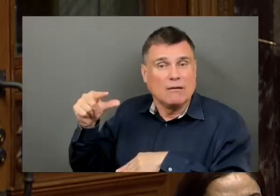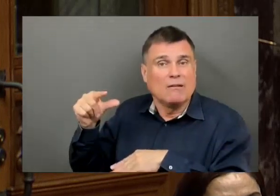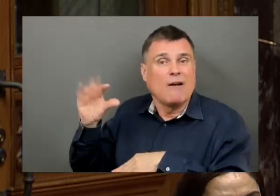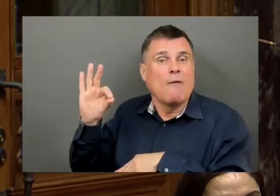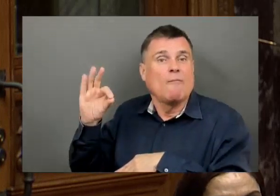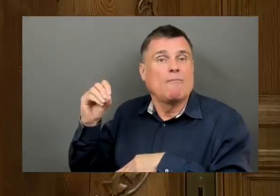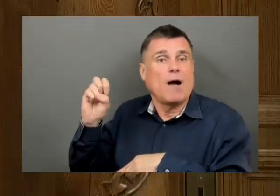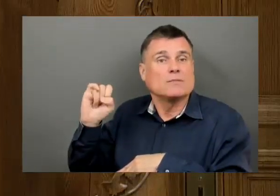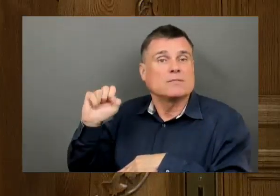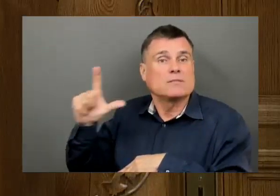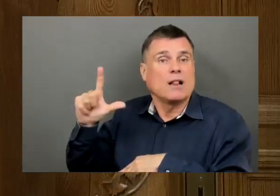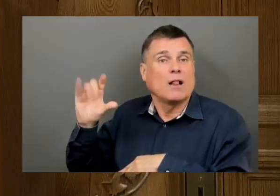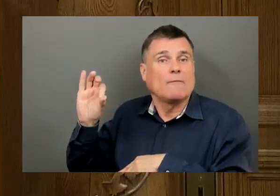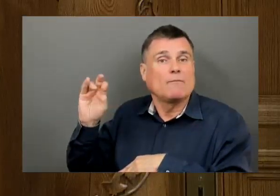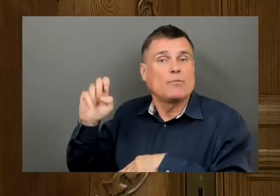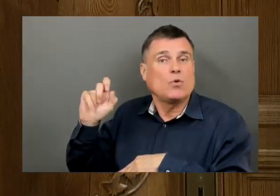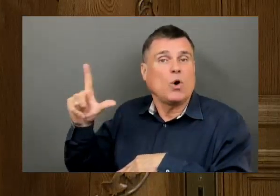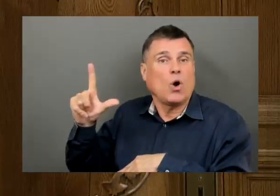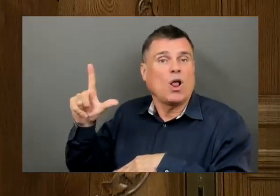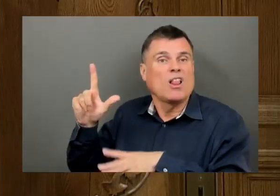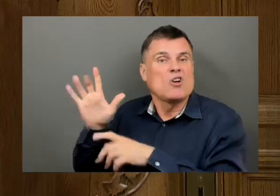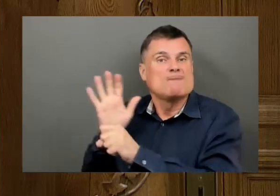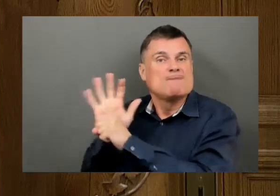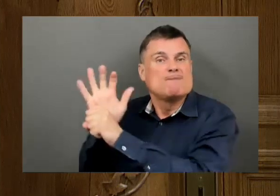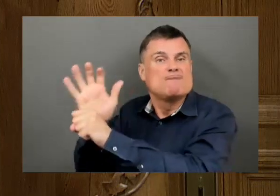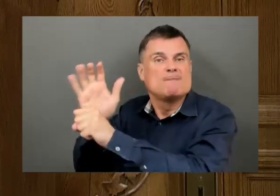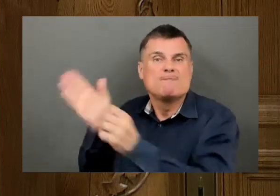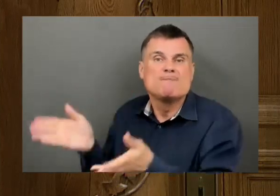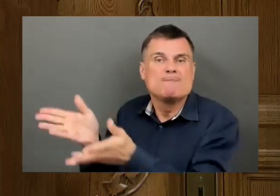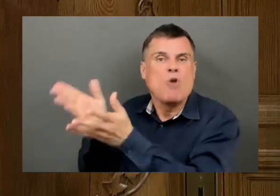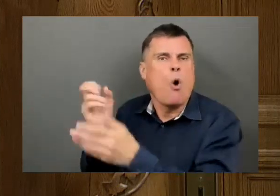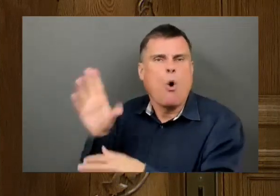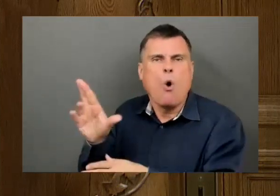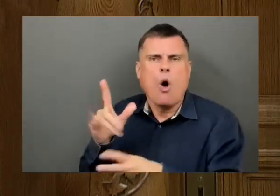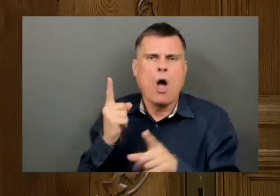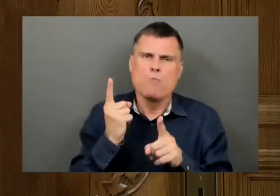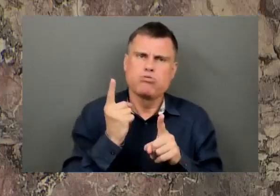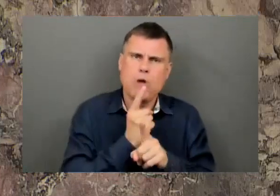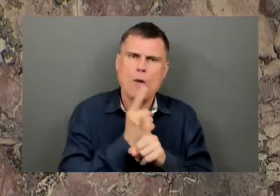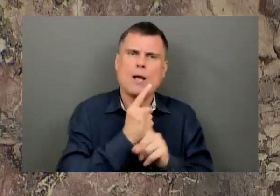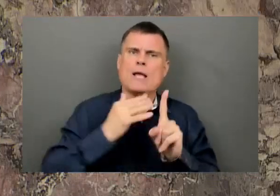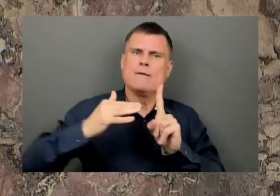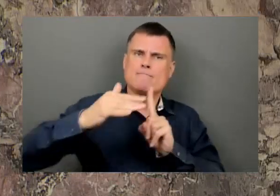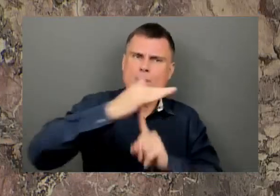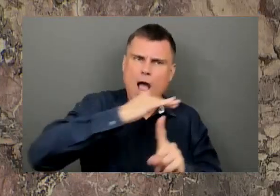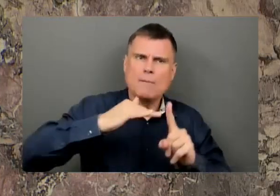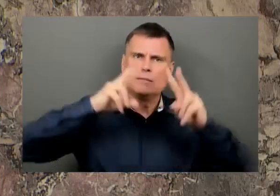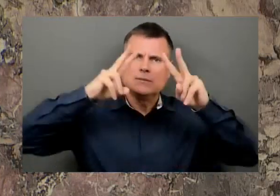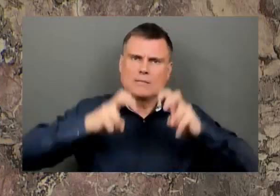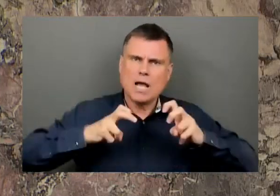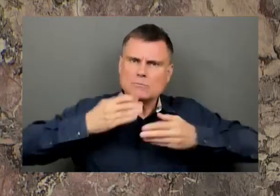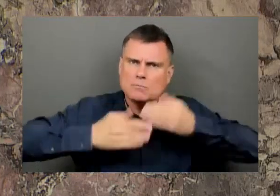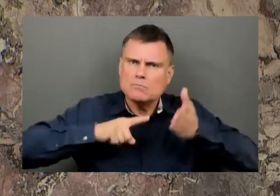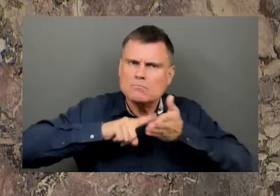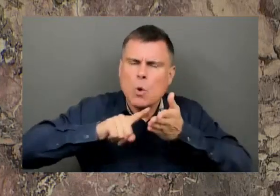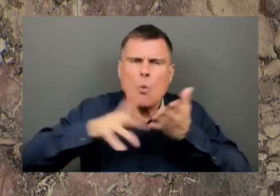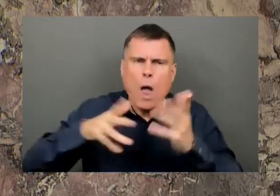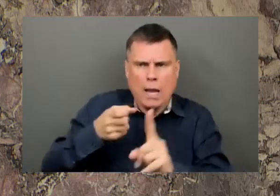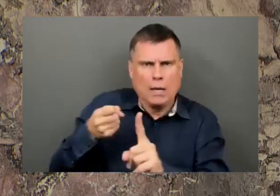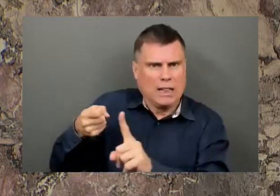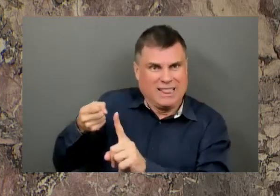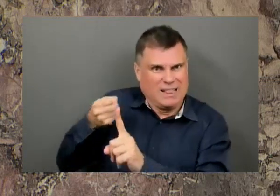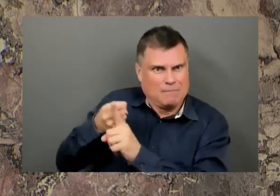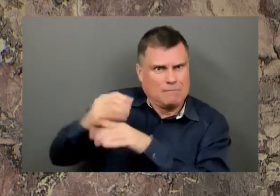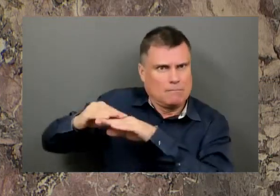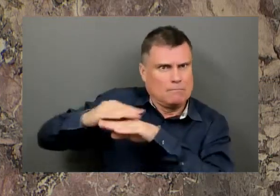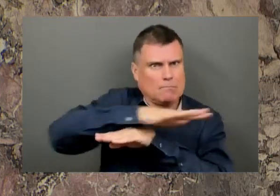province? Minister. Thank you very much, Honourable Speaker. And it's unfortunate that